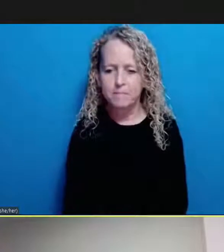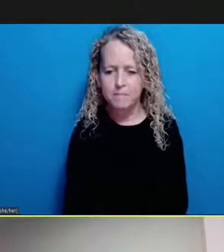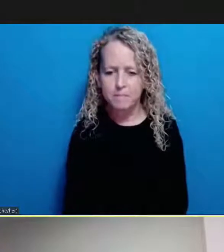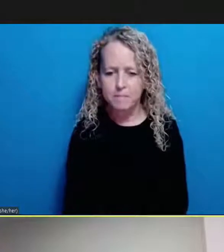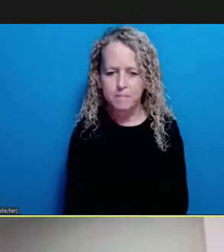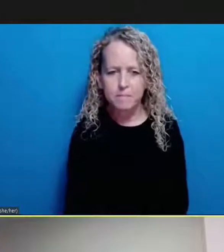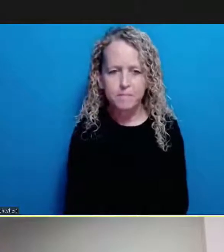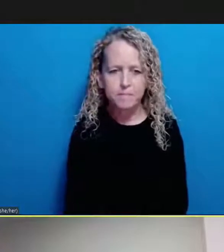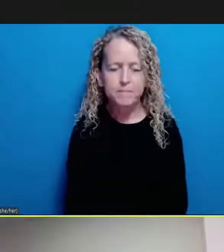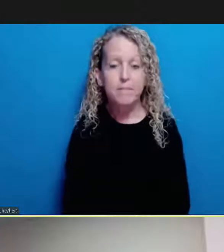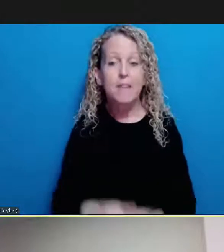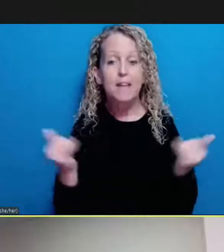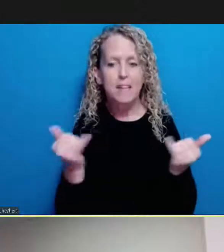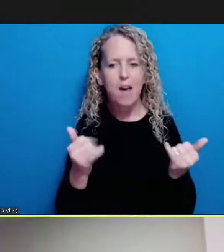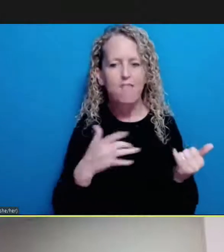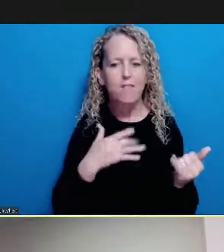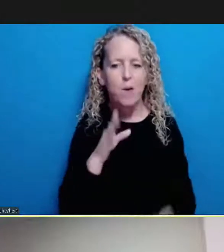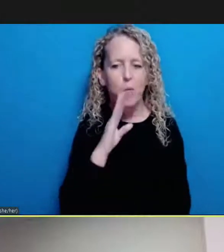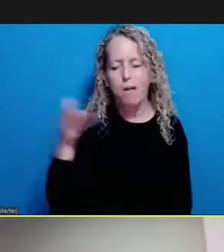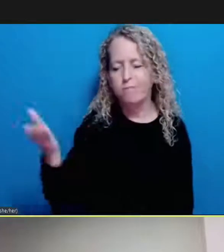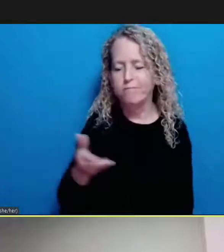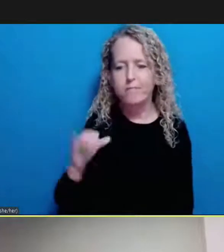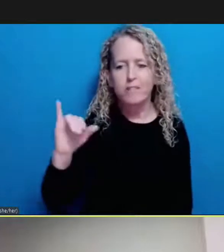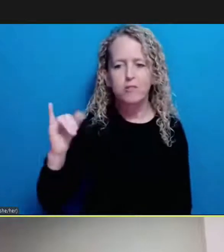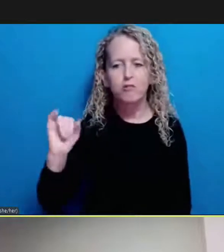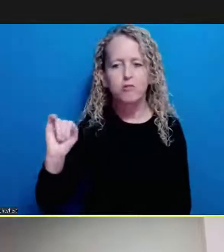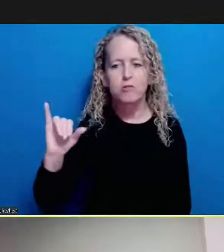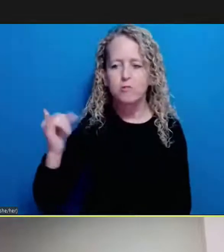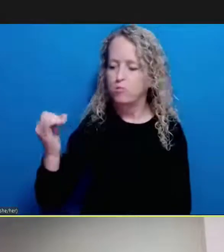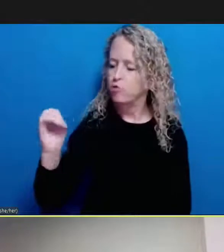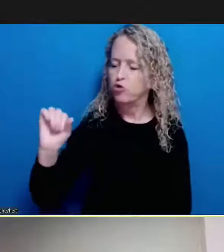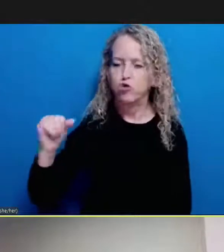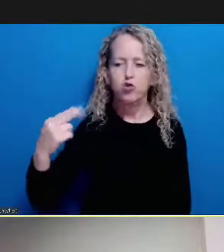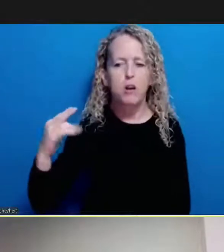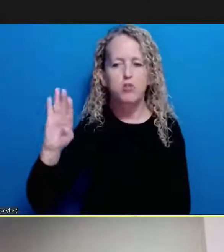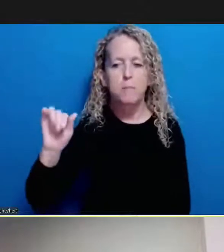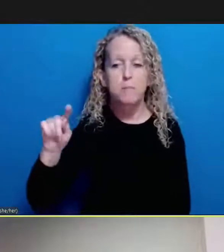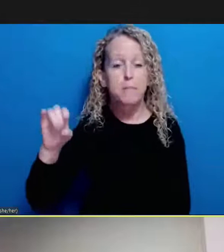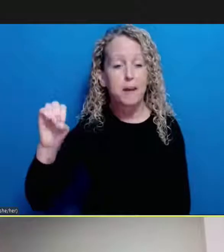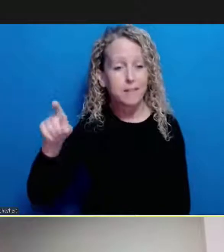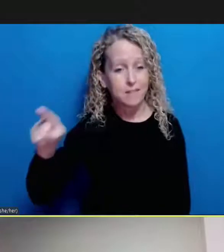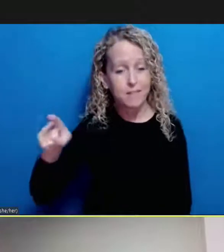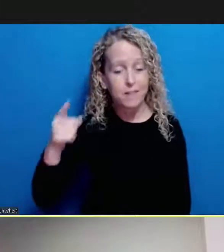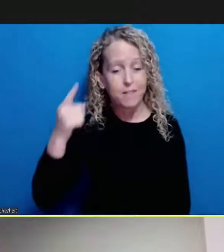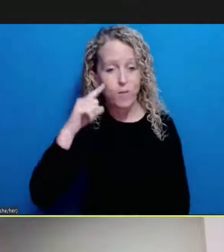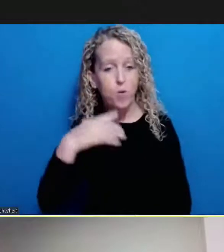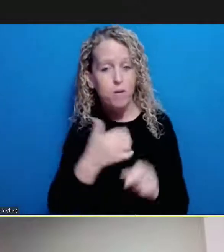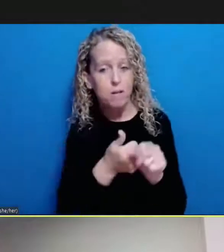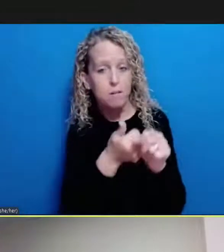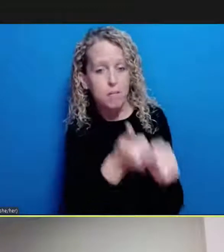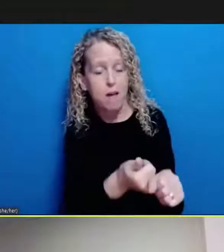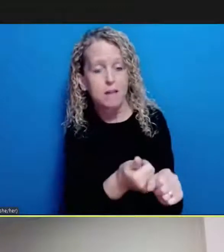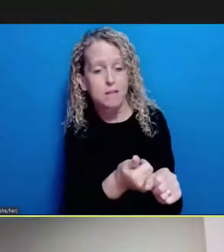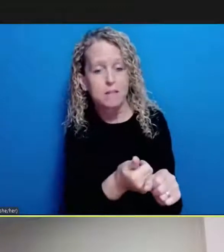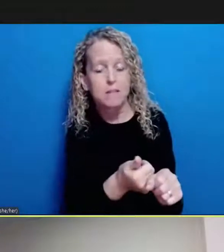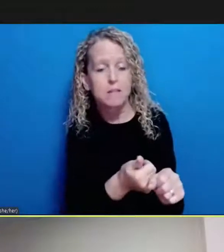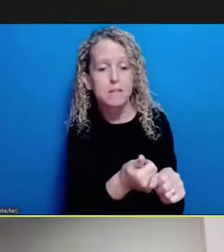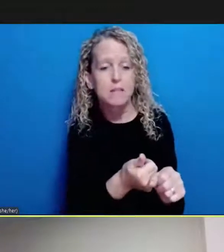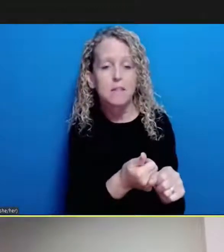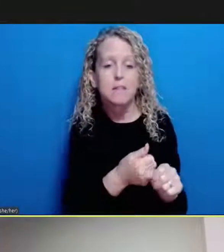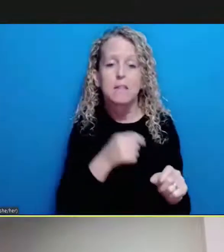bring Josh Bates on, because Josh is, of course, involved with our compliance and enforcement work, and there is undue hardship that gets discussed in